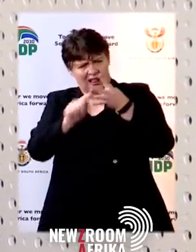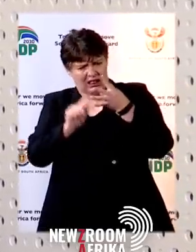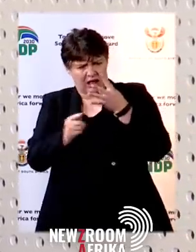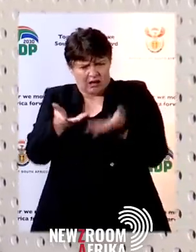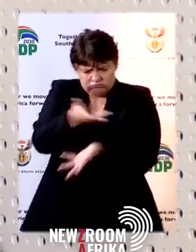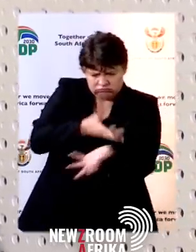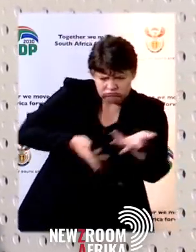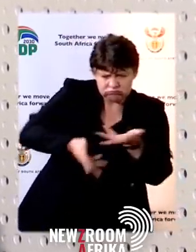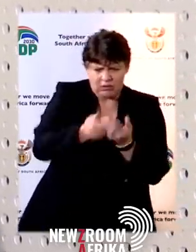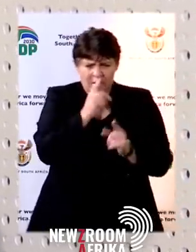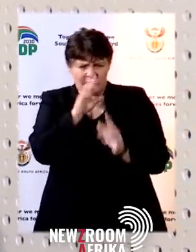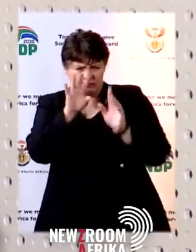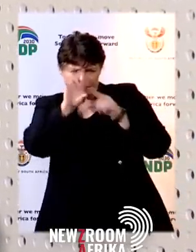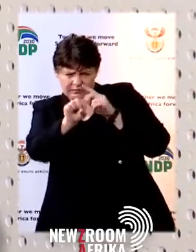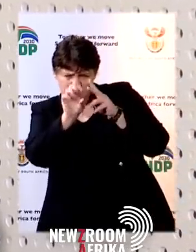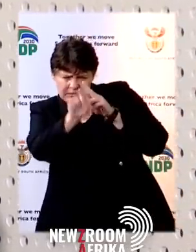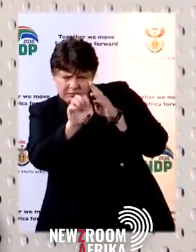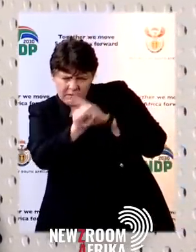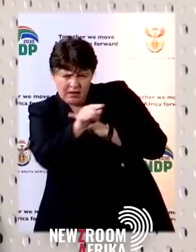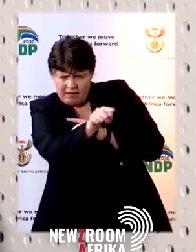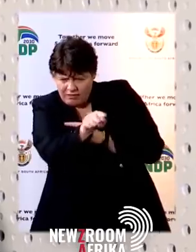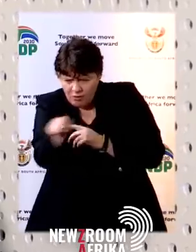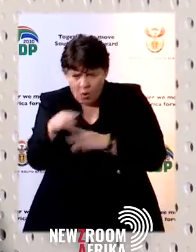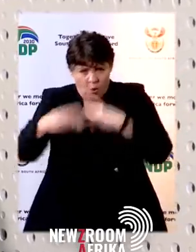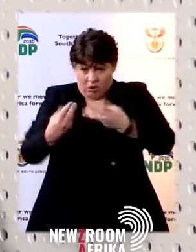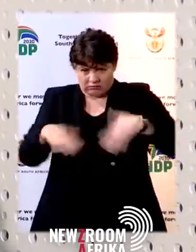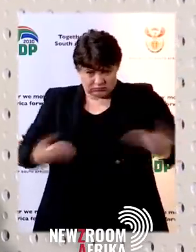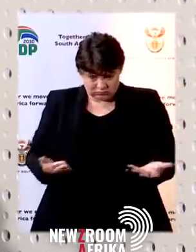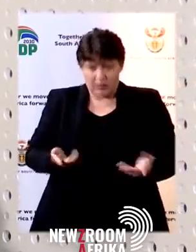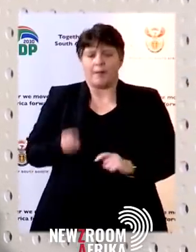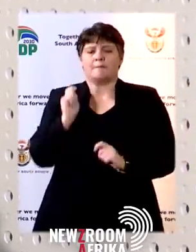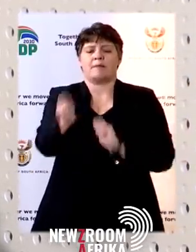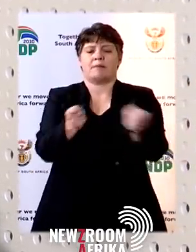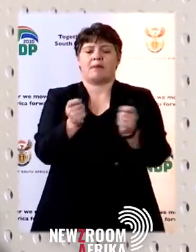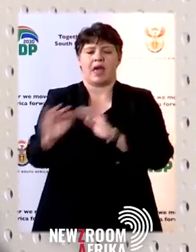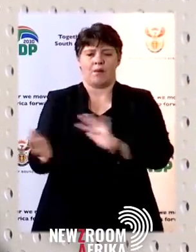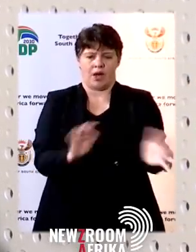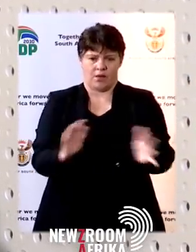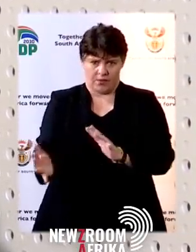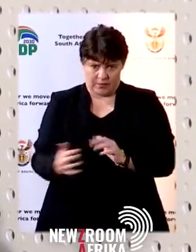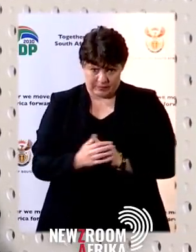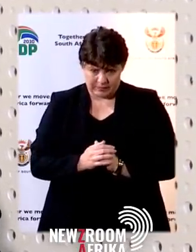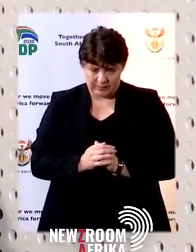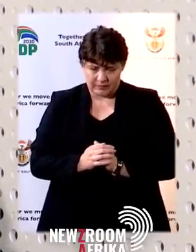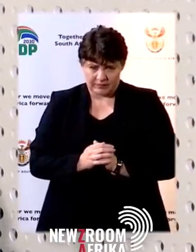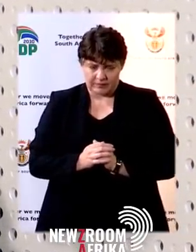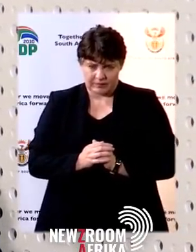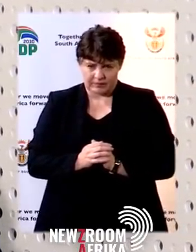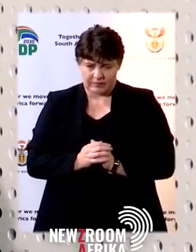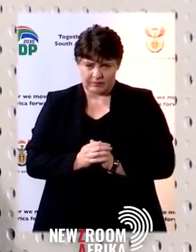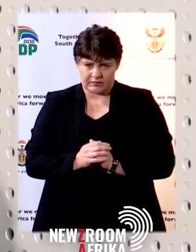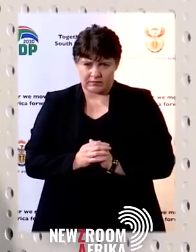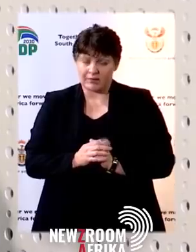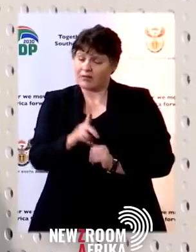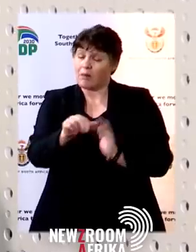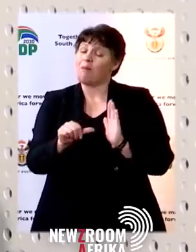and others to identify easier payment systems to be used in this regard. Time is of